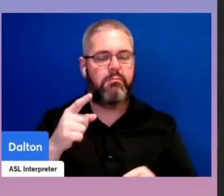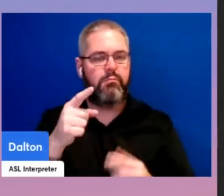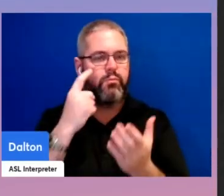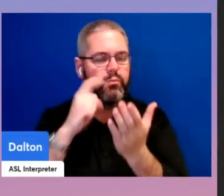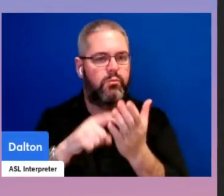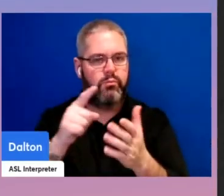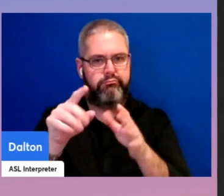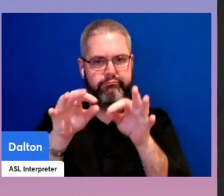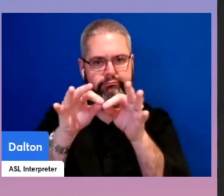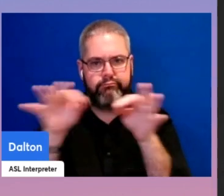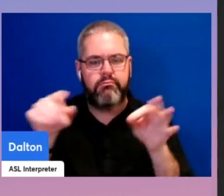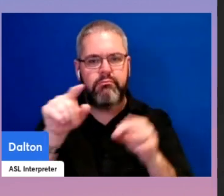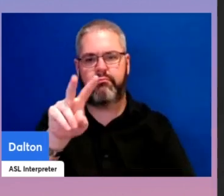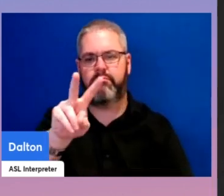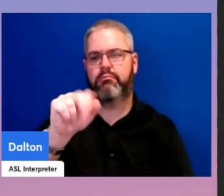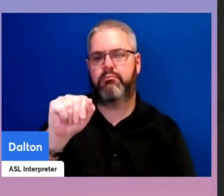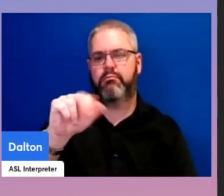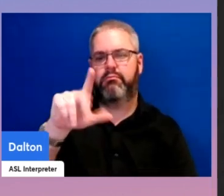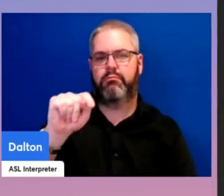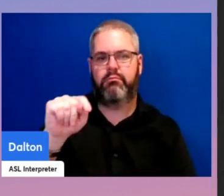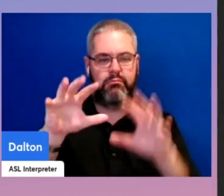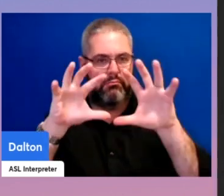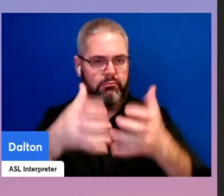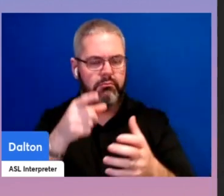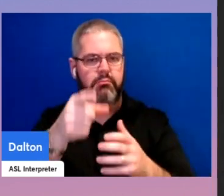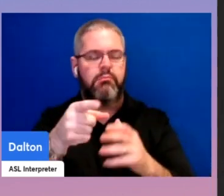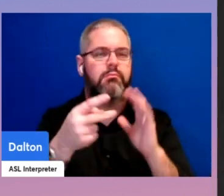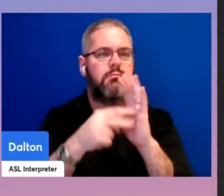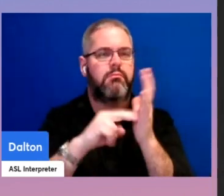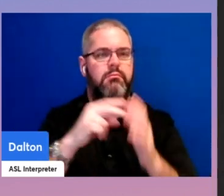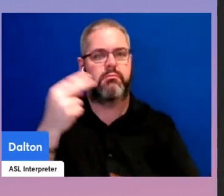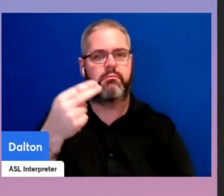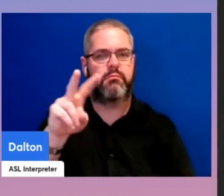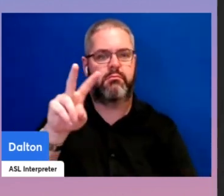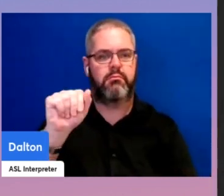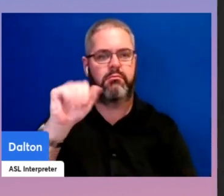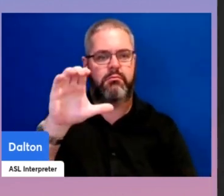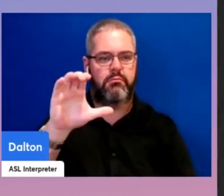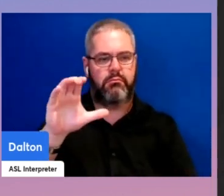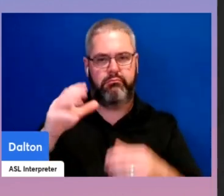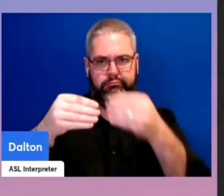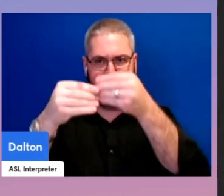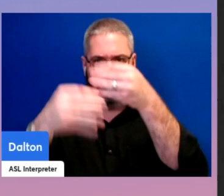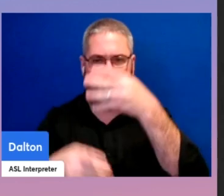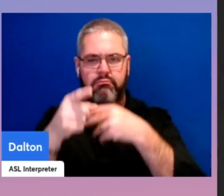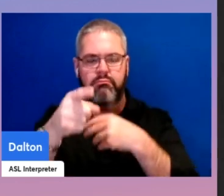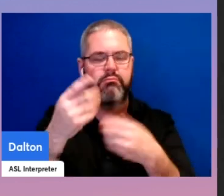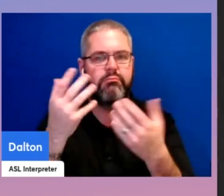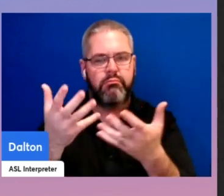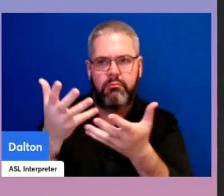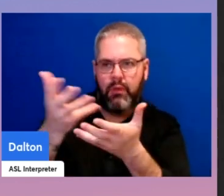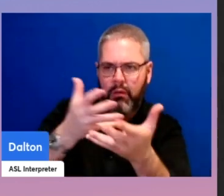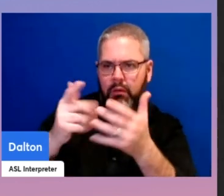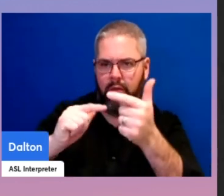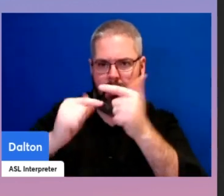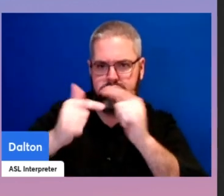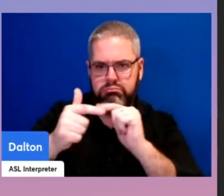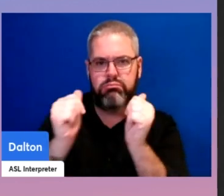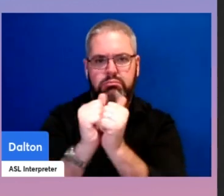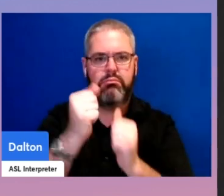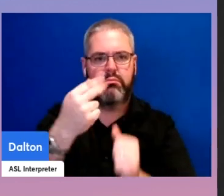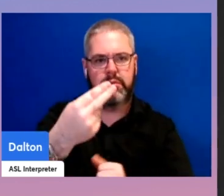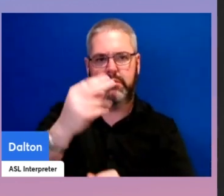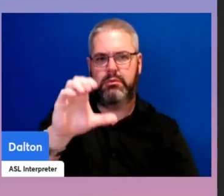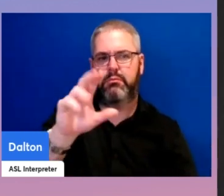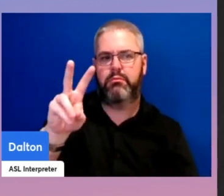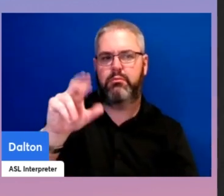a Vault class, and what it's done is it's using the HVAC library to go ahead and interact and interface with our HashiCorp Vault